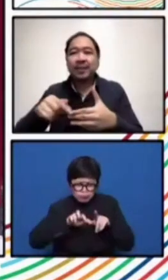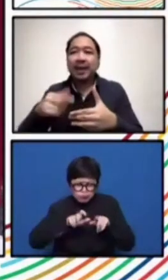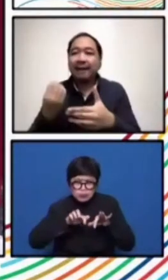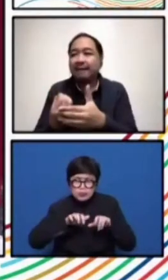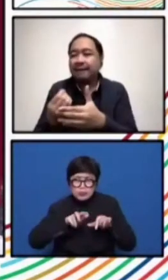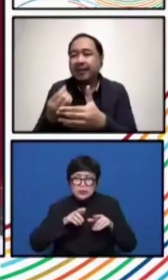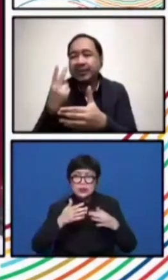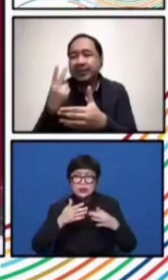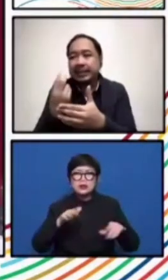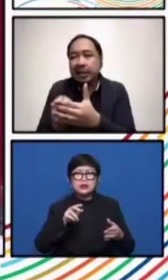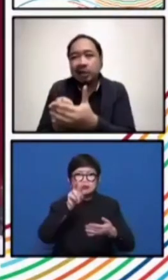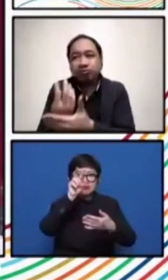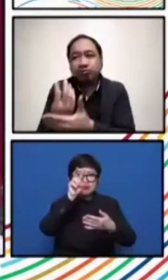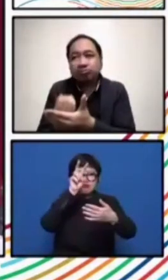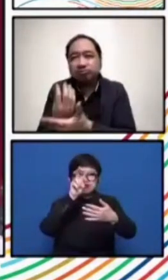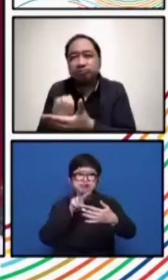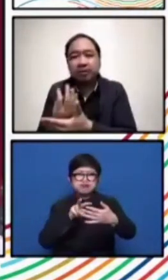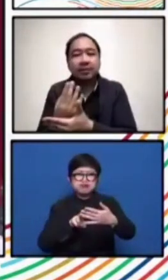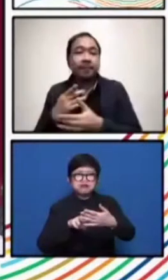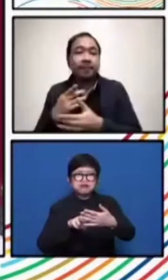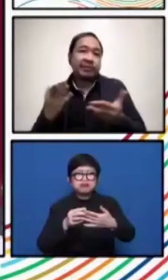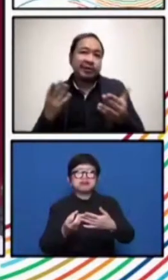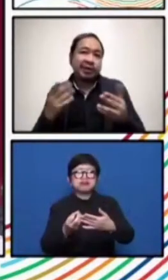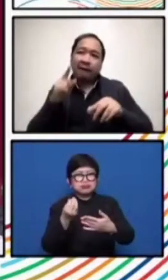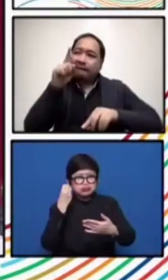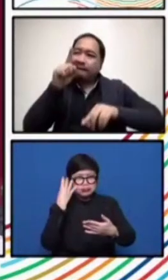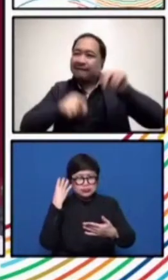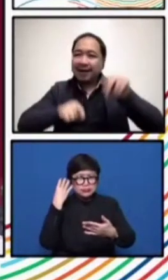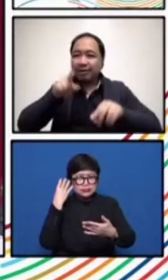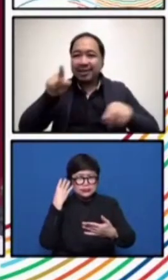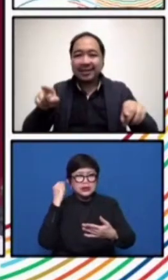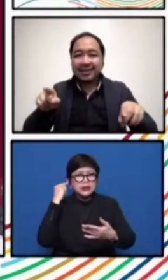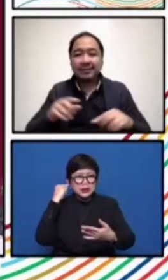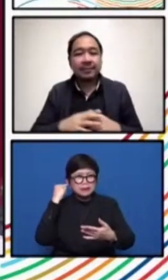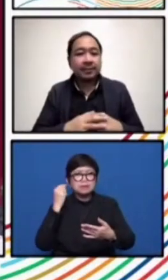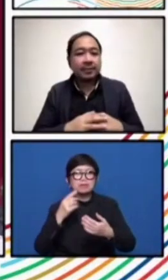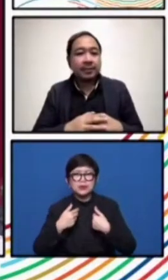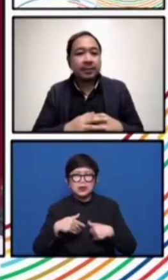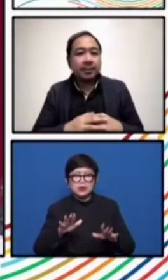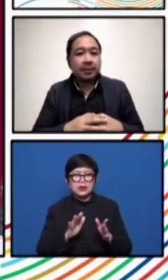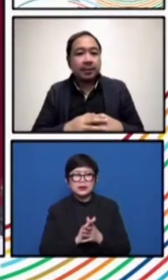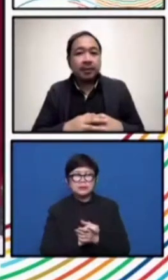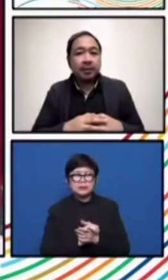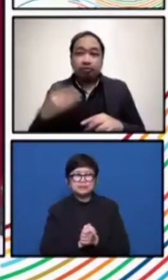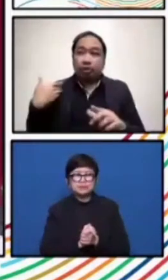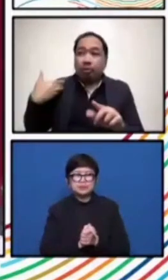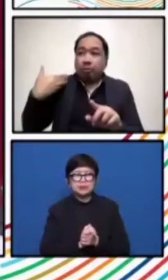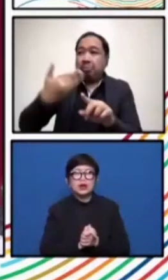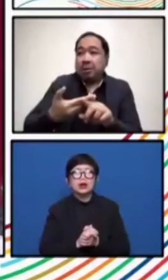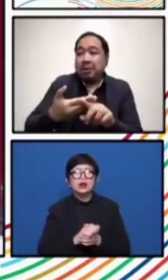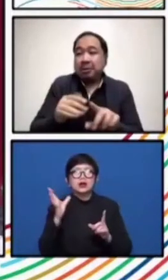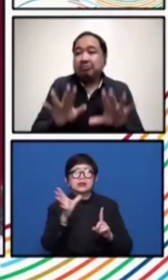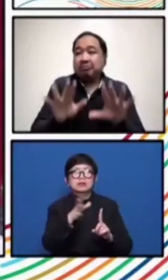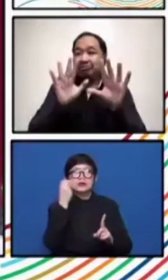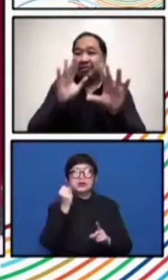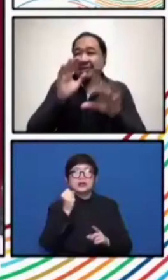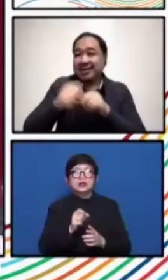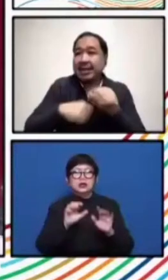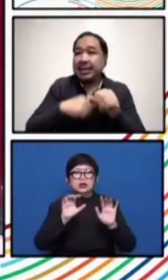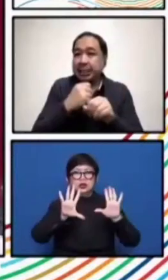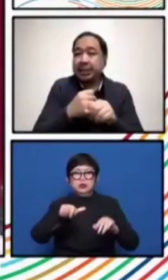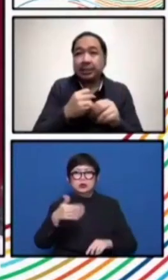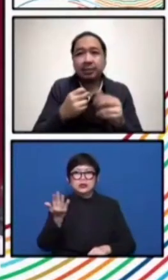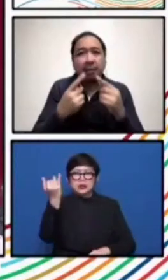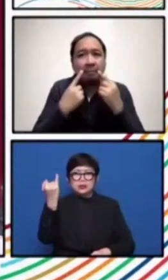so one of the achievement of the past decade is the coming into force